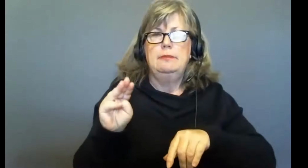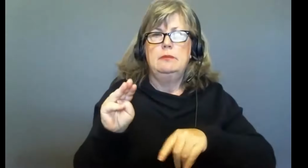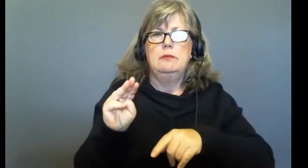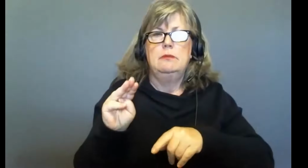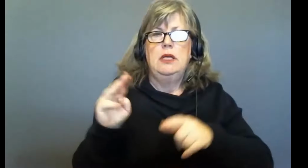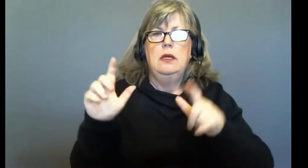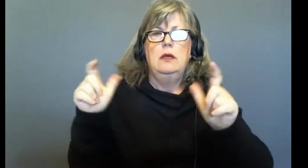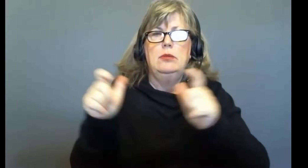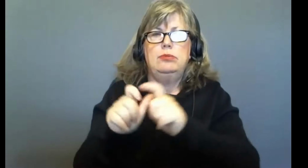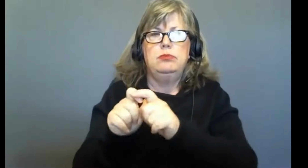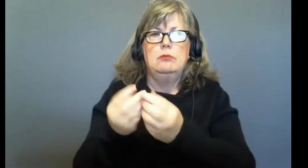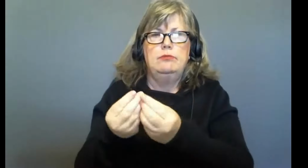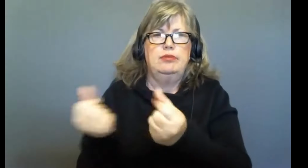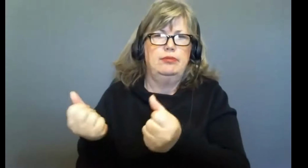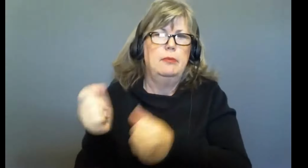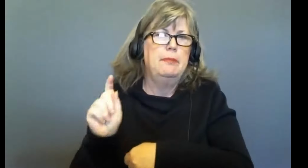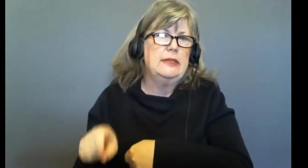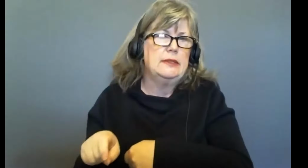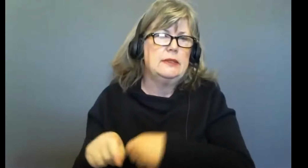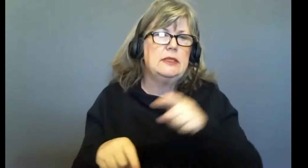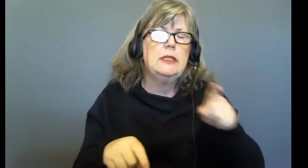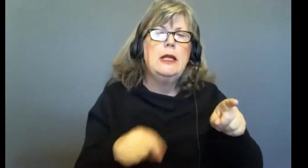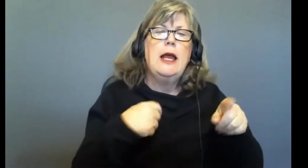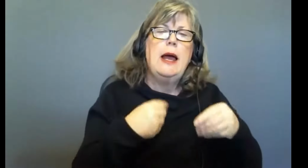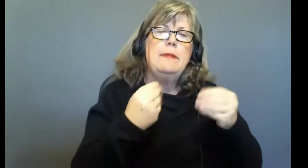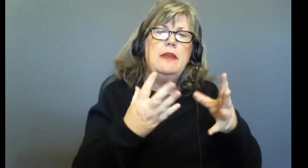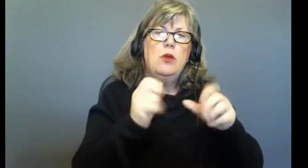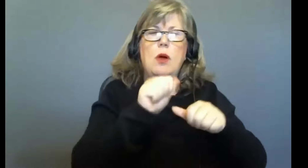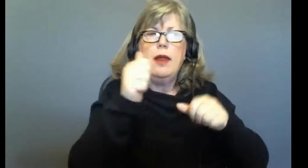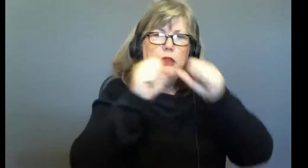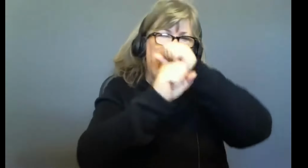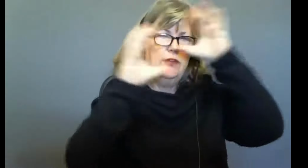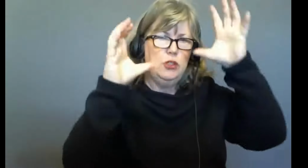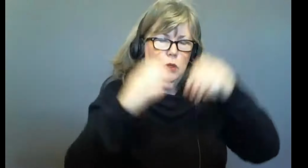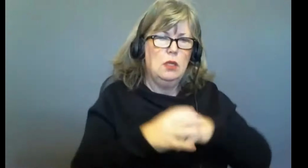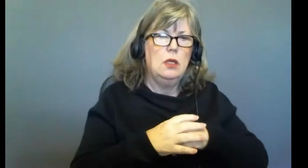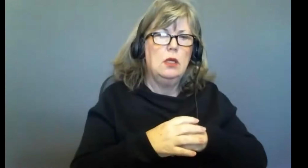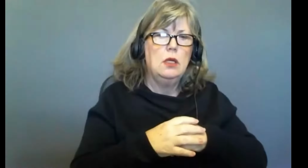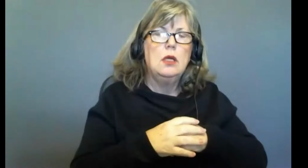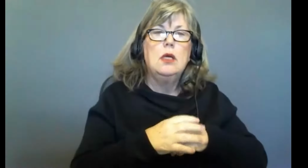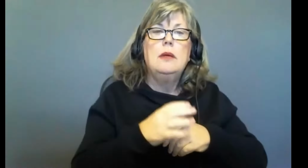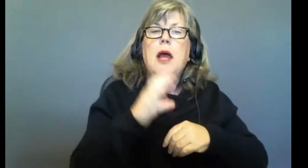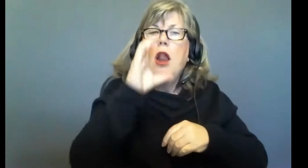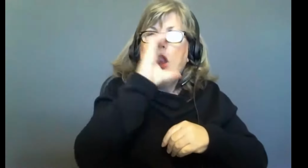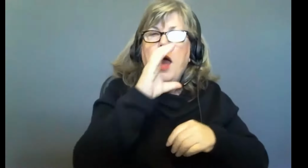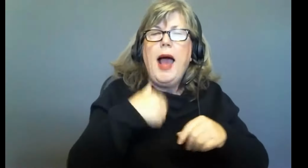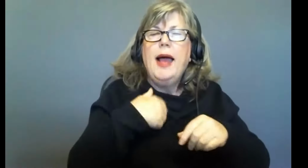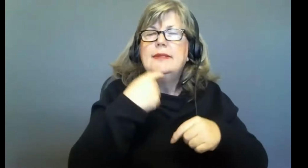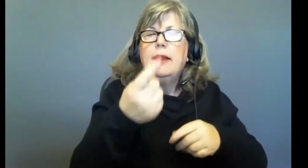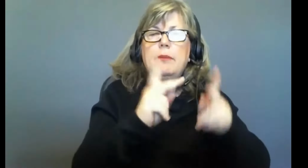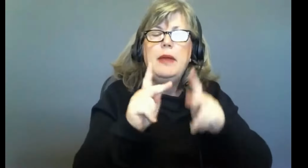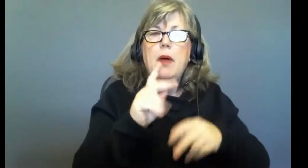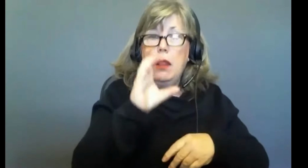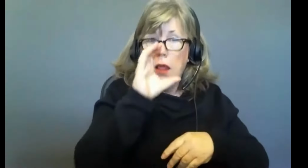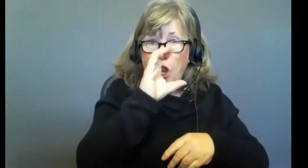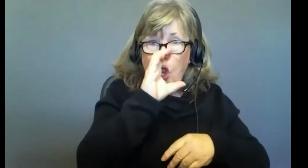I'm a visual person. I want to give you another visual. I always say to people, look for smoke. And where there is smoke, there's